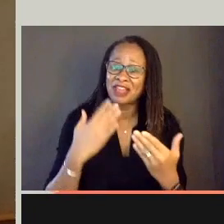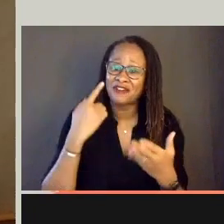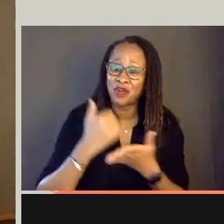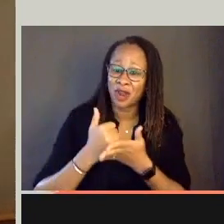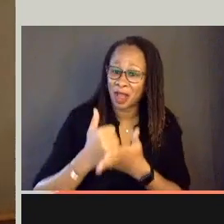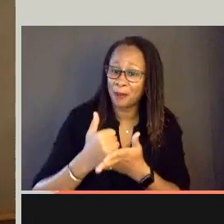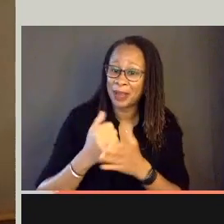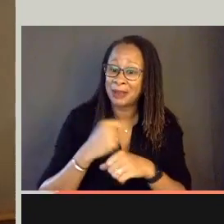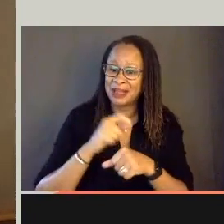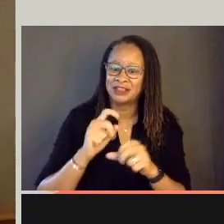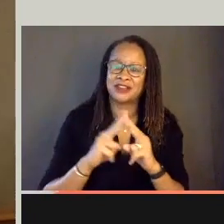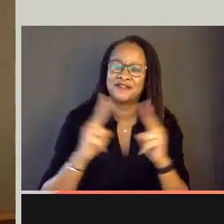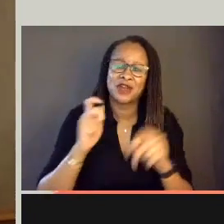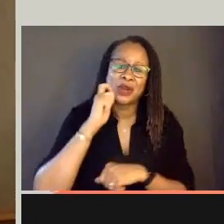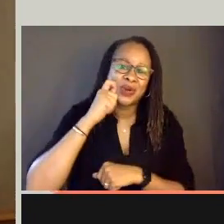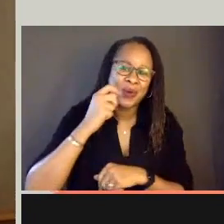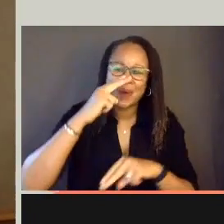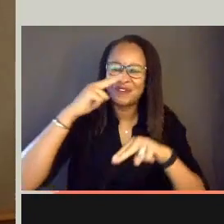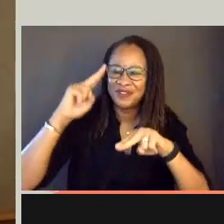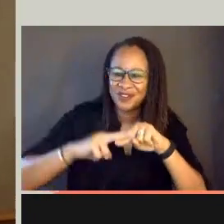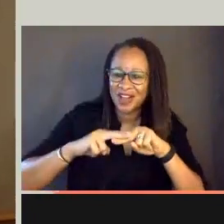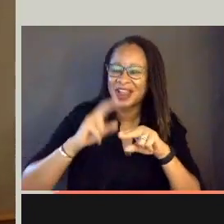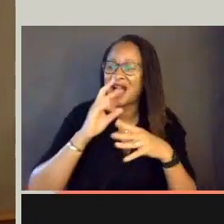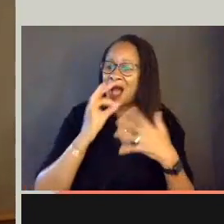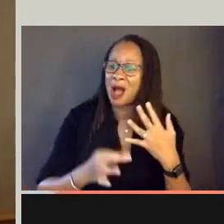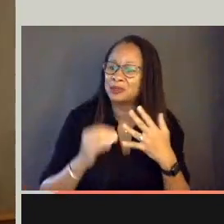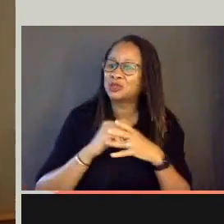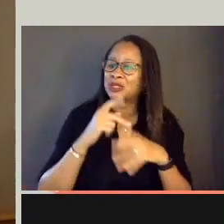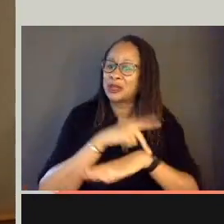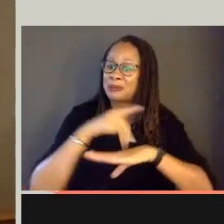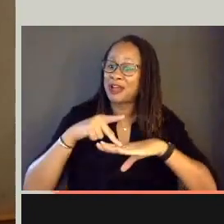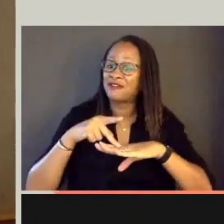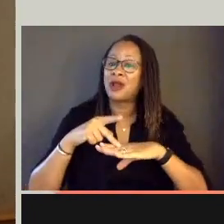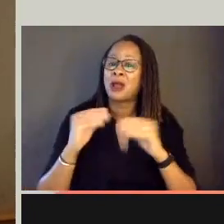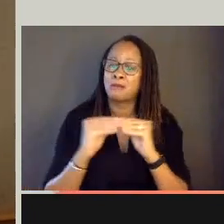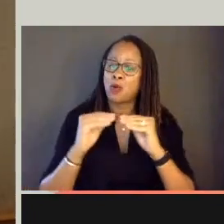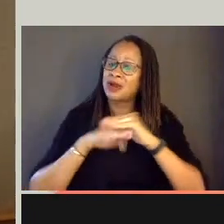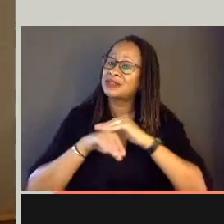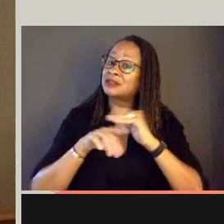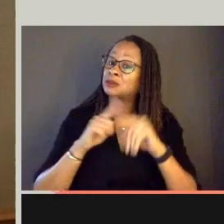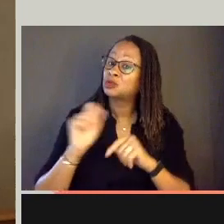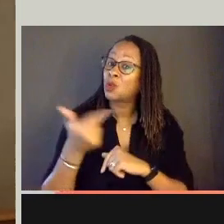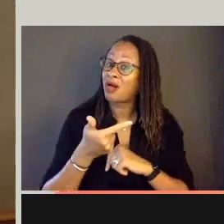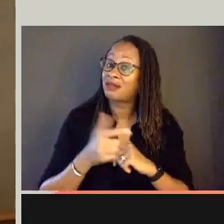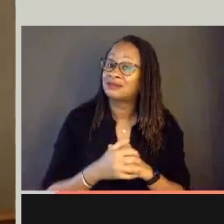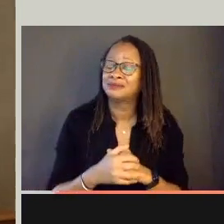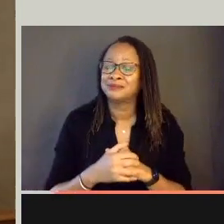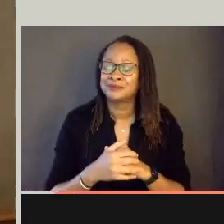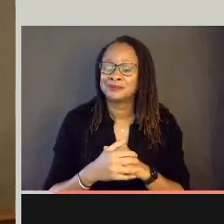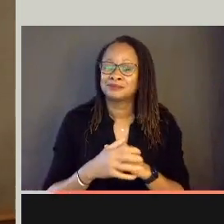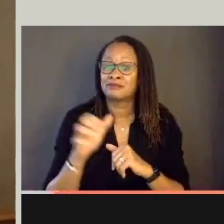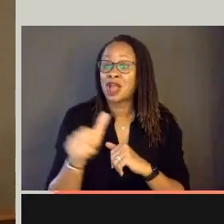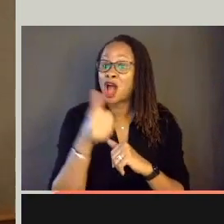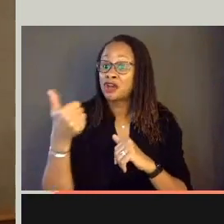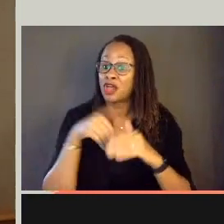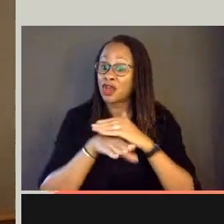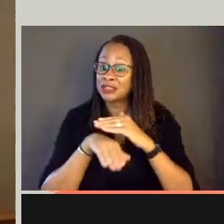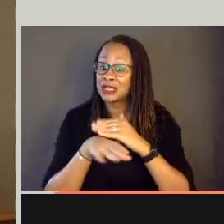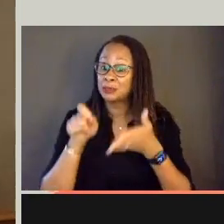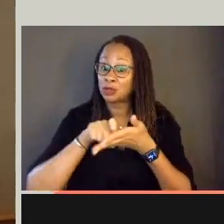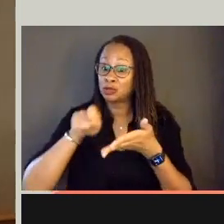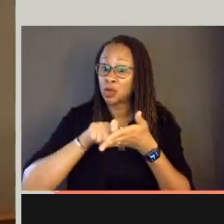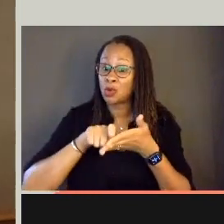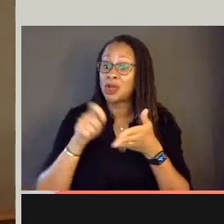make this very cool and fun option in the platform more accessible to all. Another accessibility note is